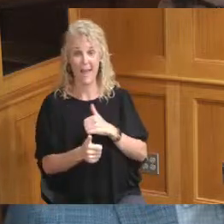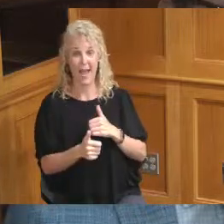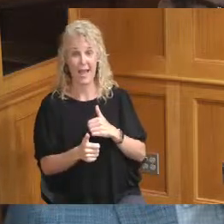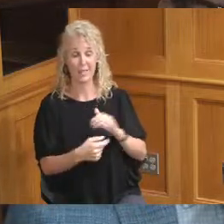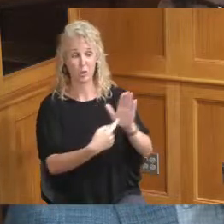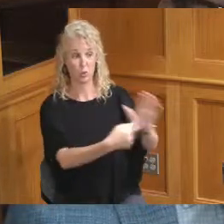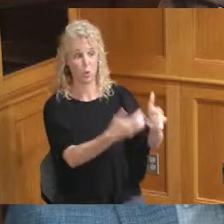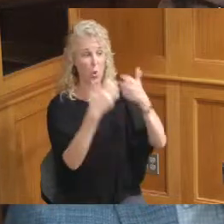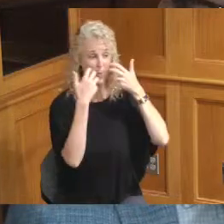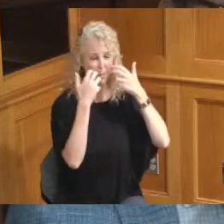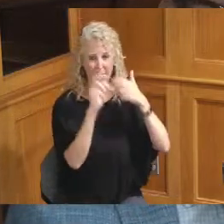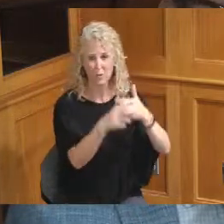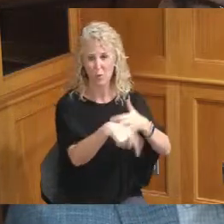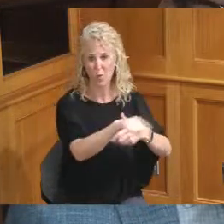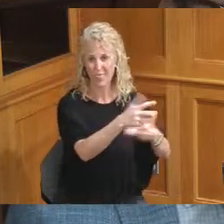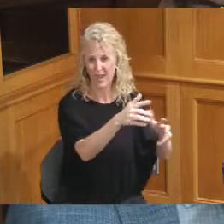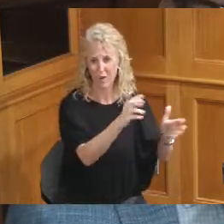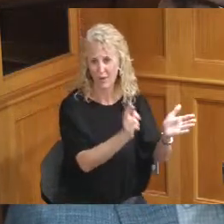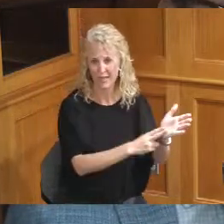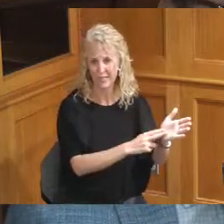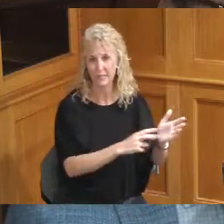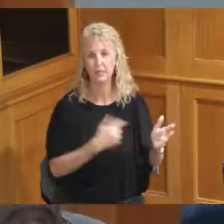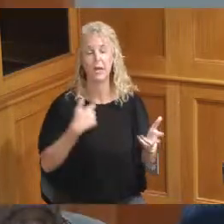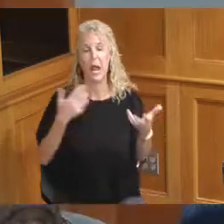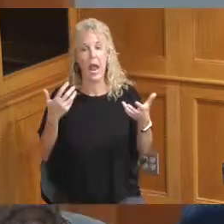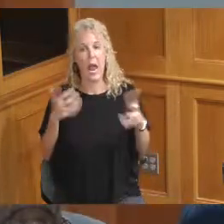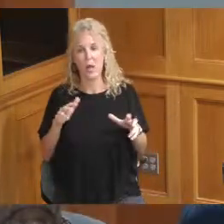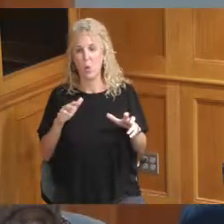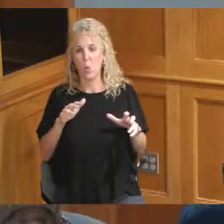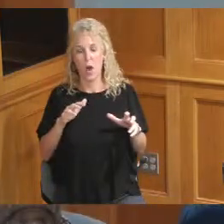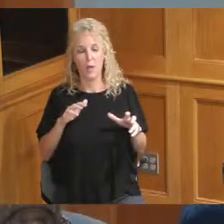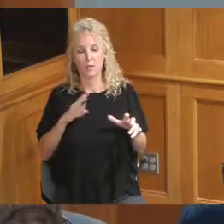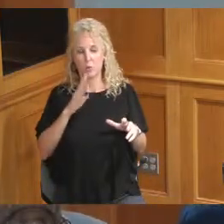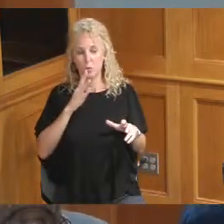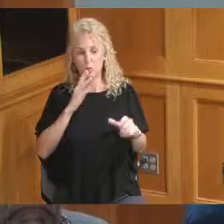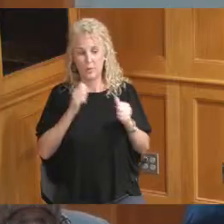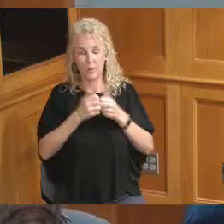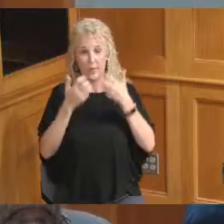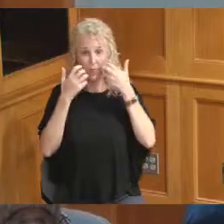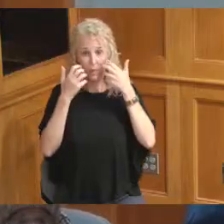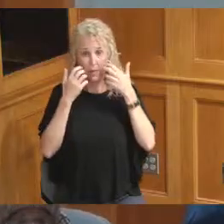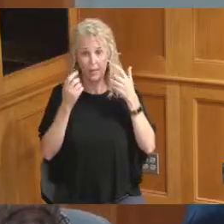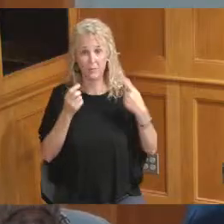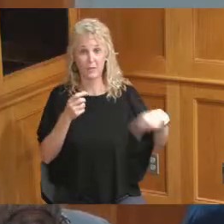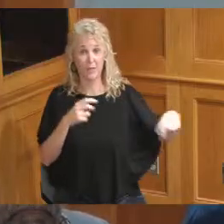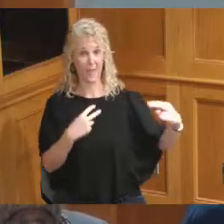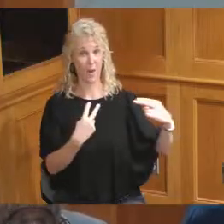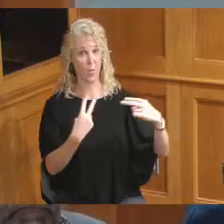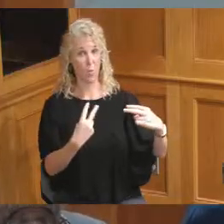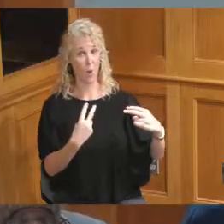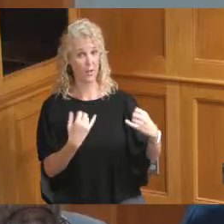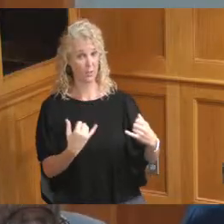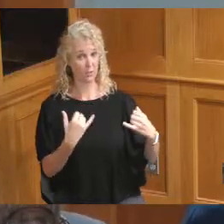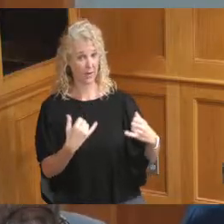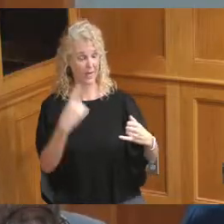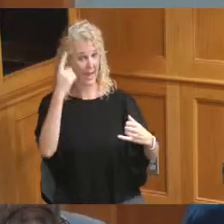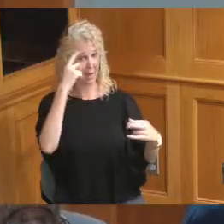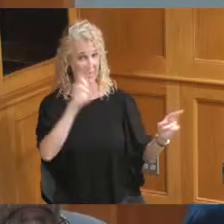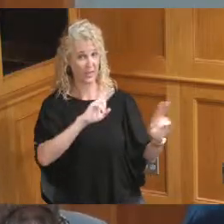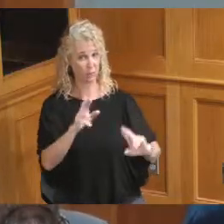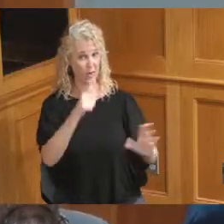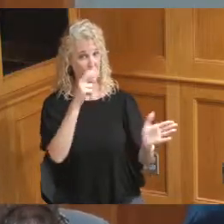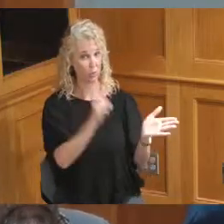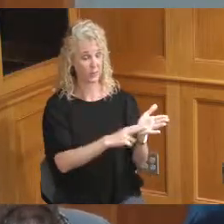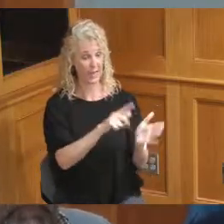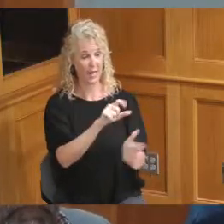take it back to them, or has that already happened? I don't want to speak for the Bengals, but they are anxiously watching these proceedings, and I think that they will be ready to sign an LOI as